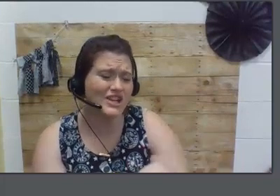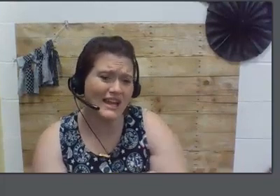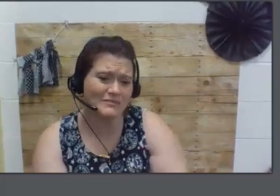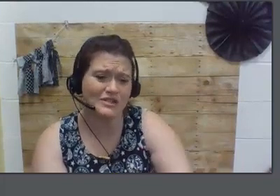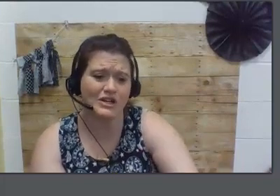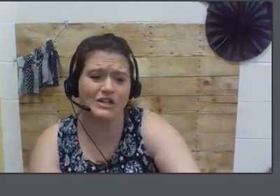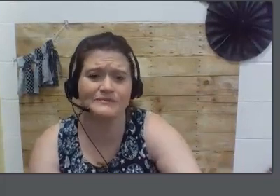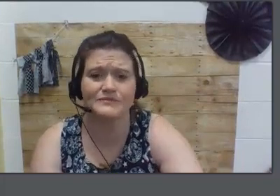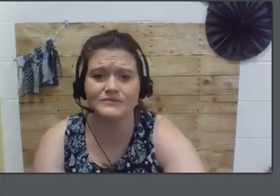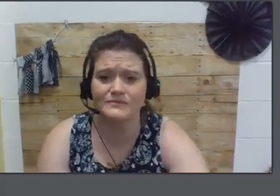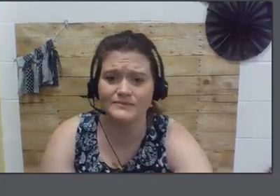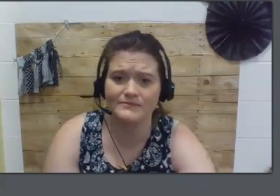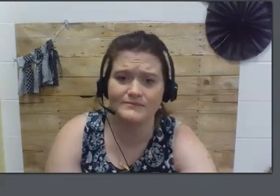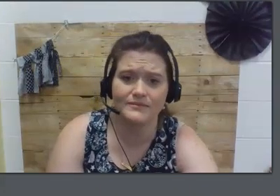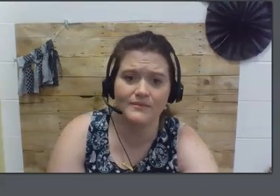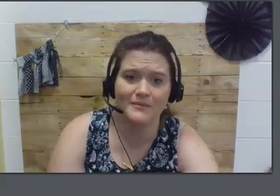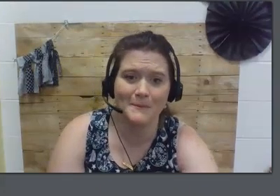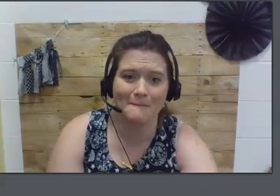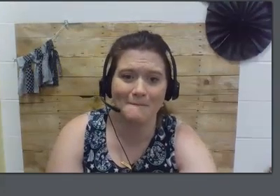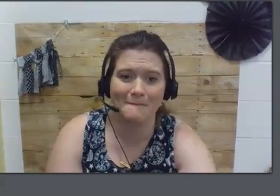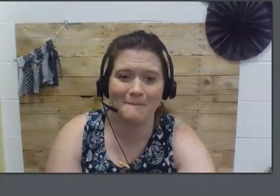a shame, sir.